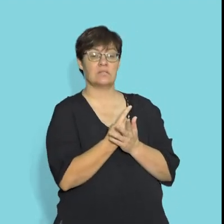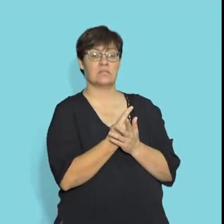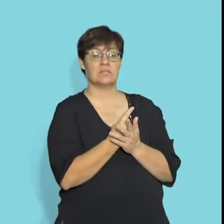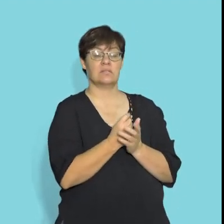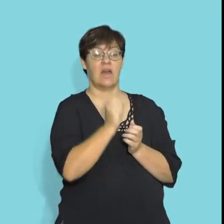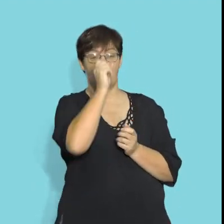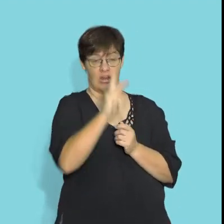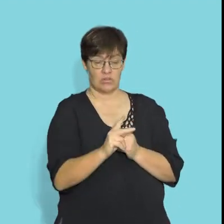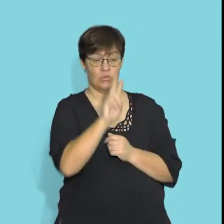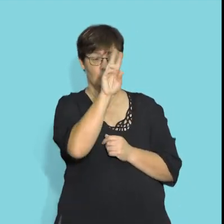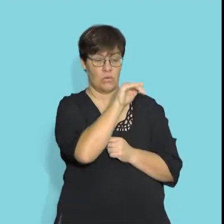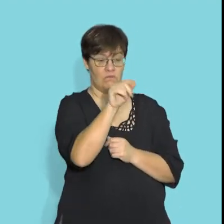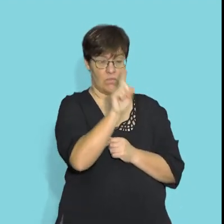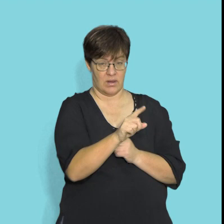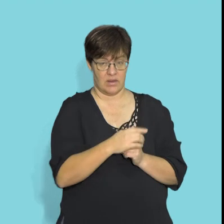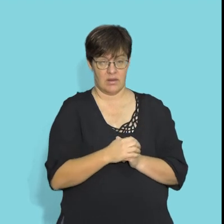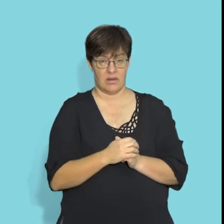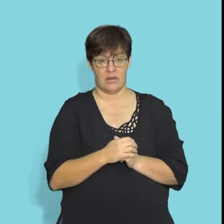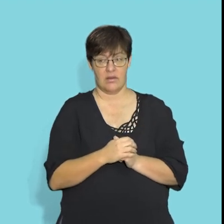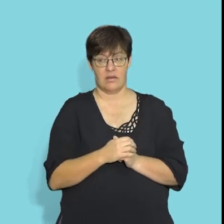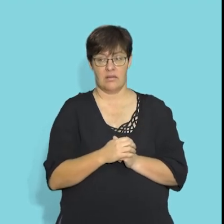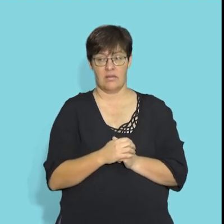that as a fraction, 2 over 1.